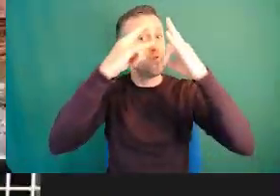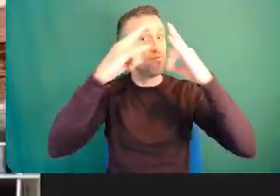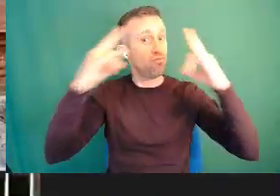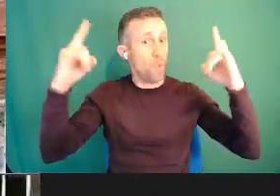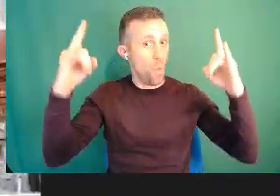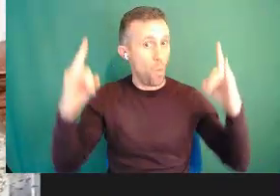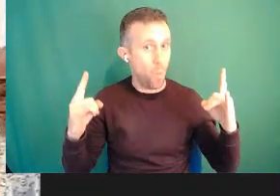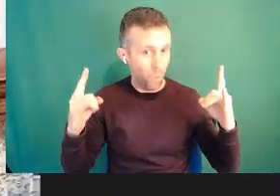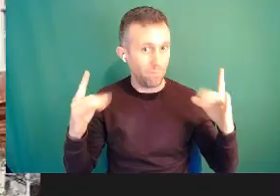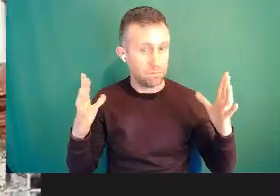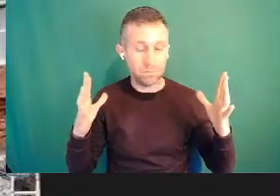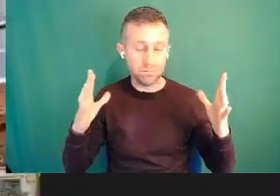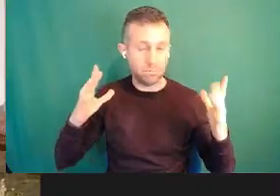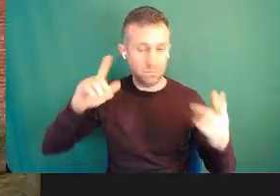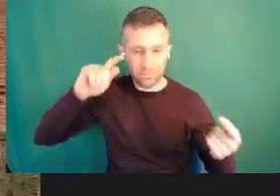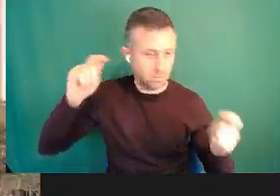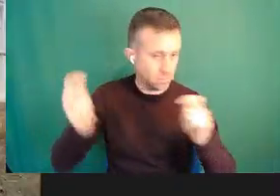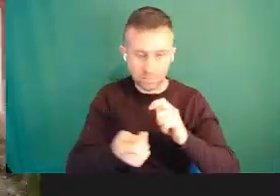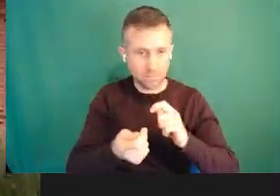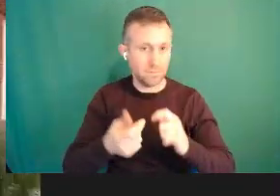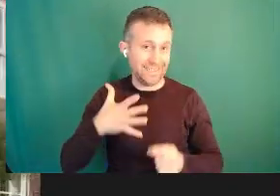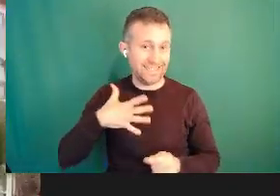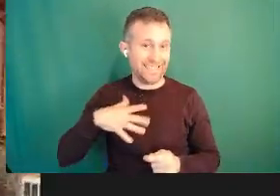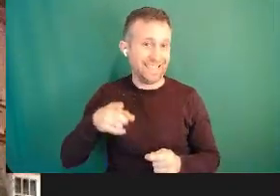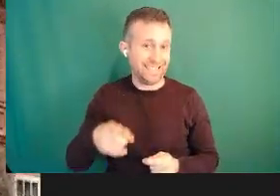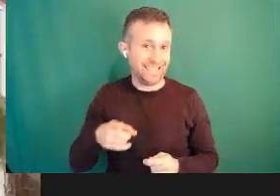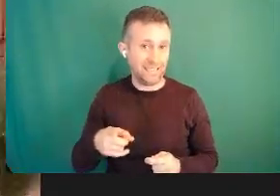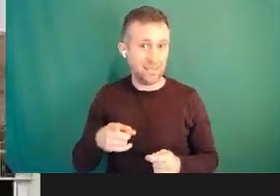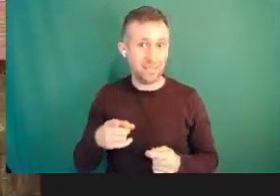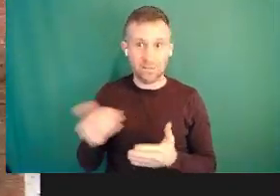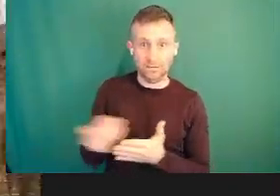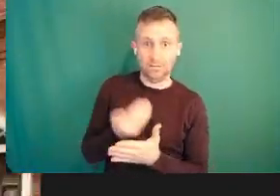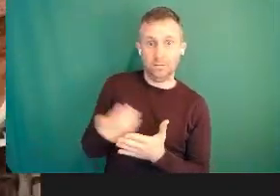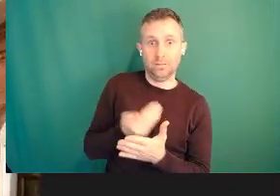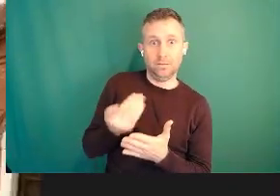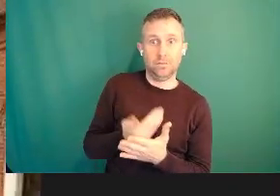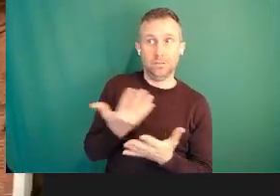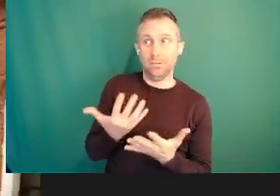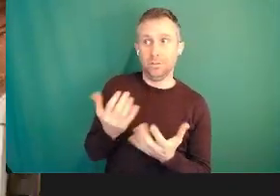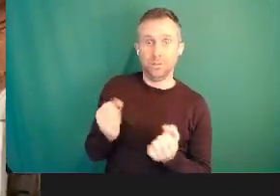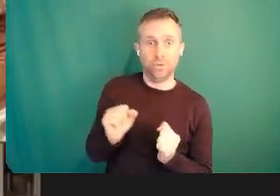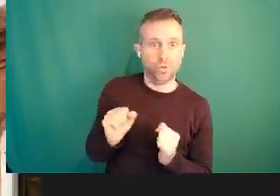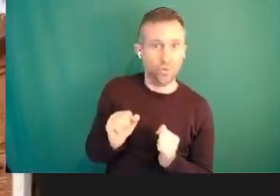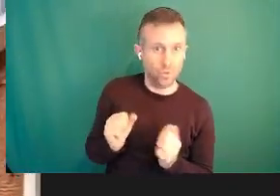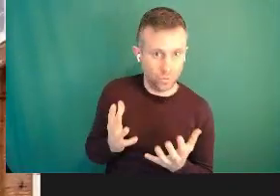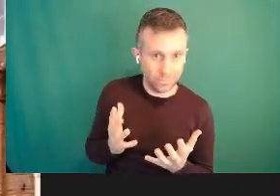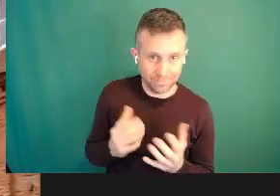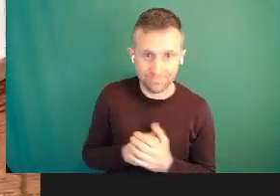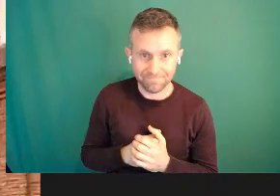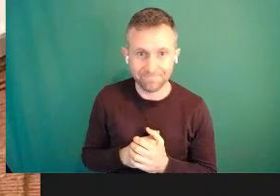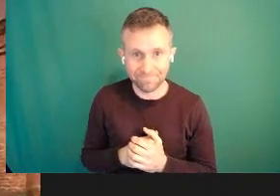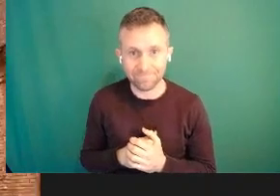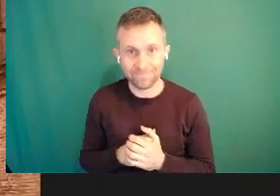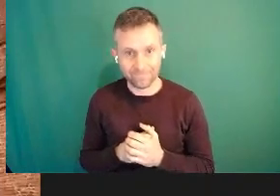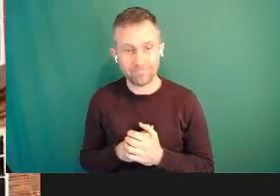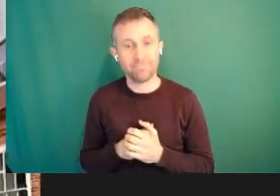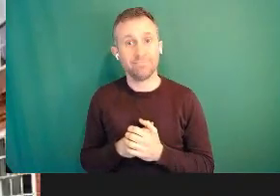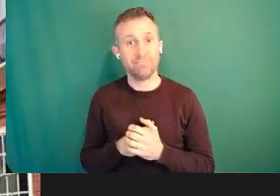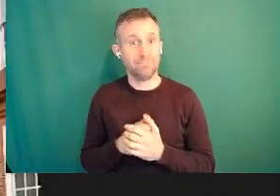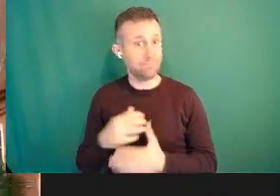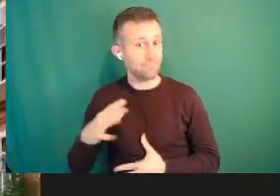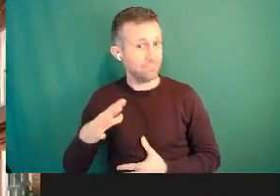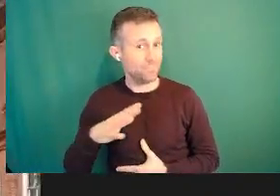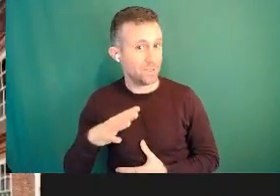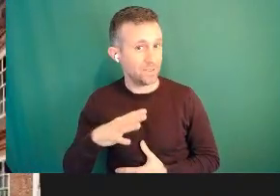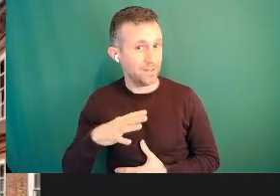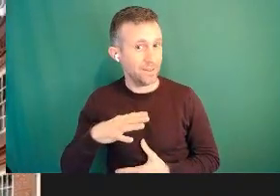of reworking to stabilize it over the next few years. Now we're going to go inside now. Unless anyone has any questions about the front of the